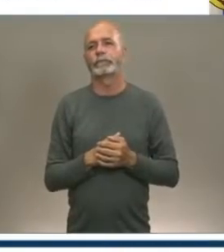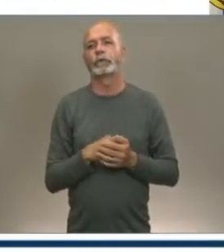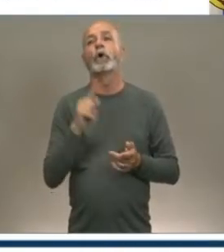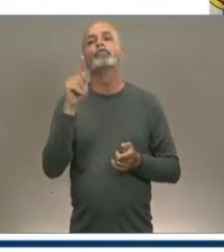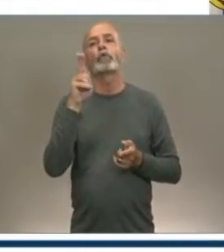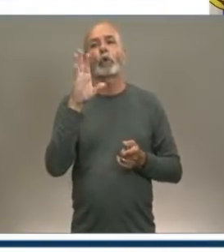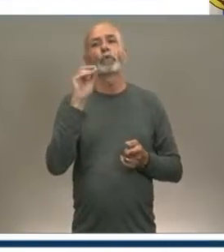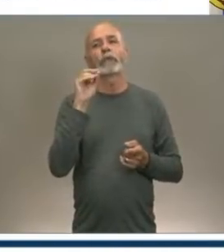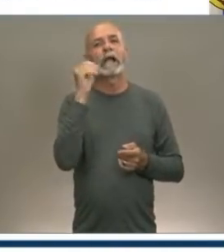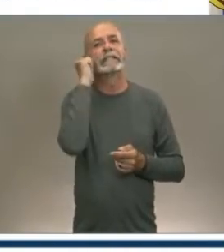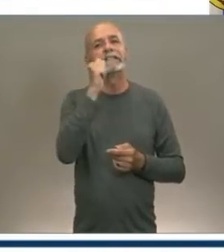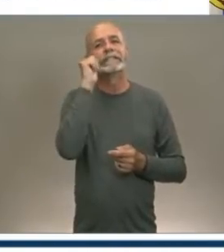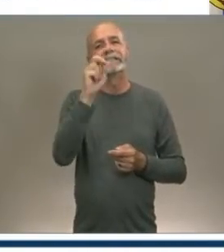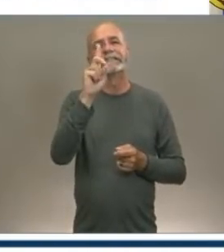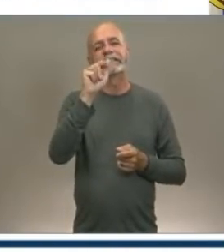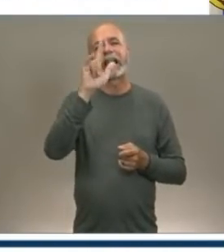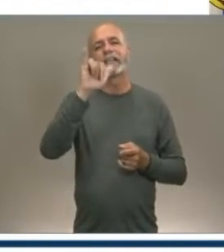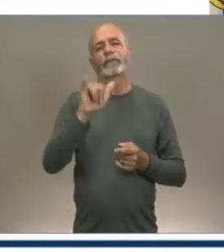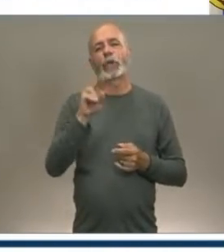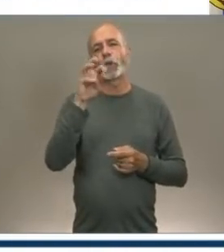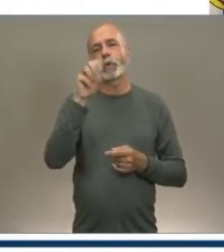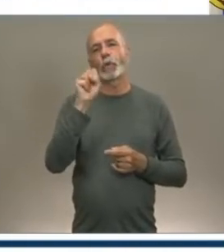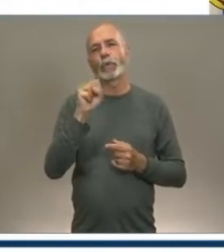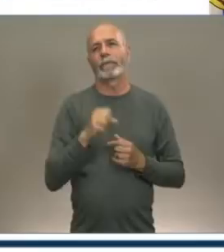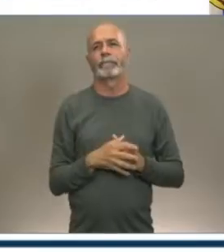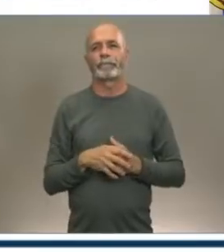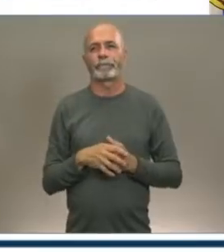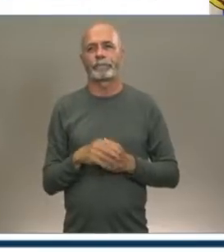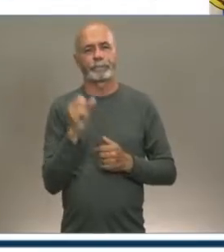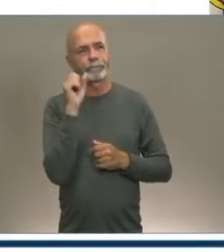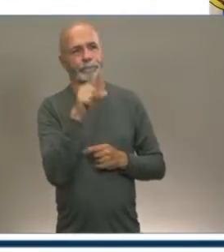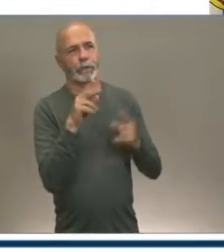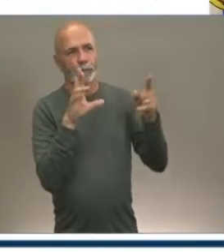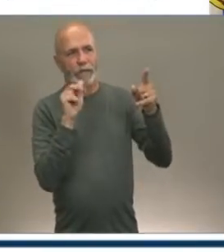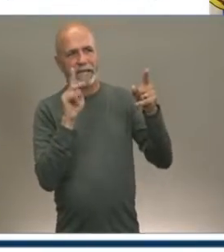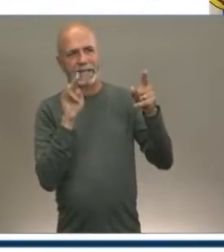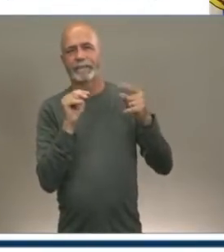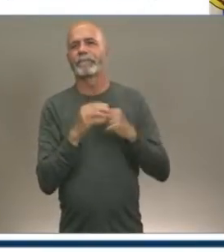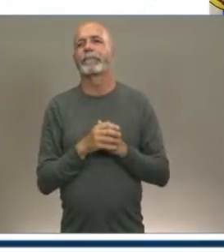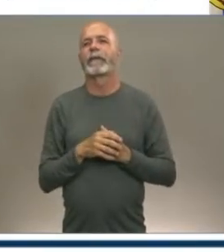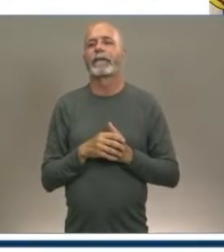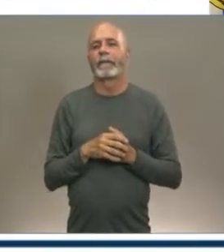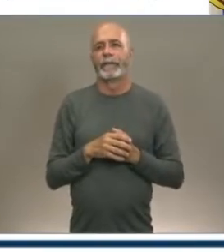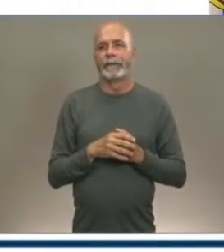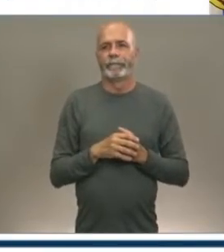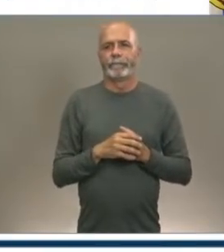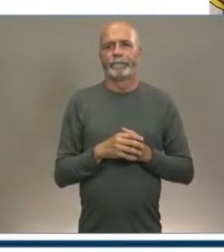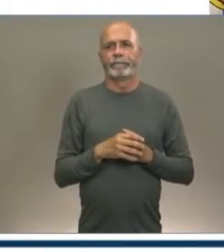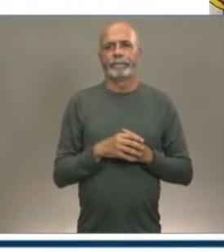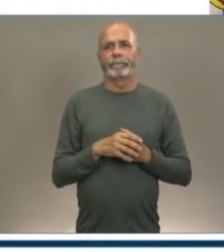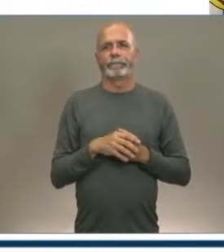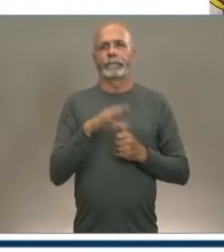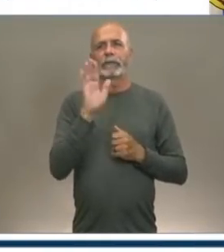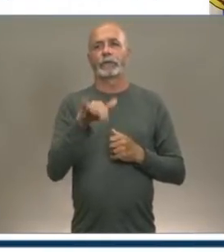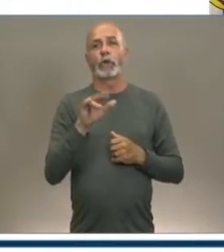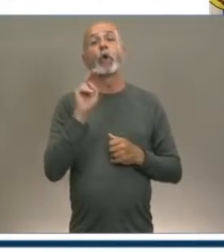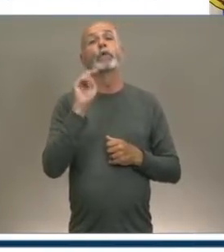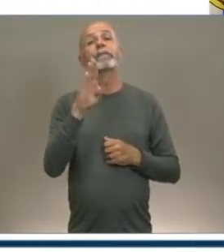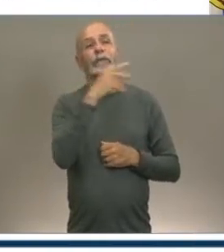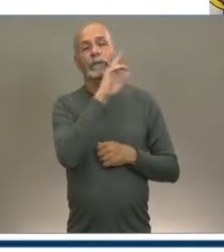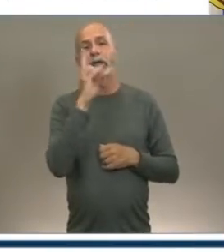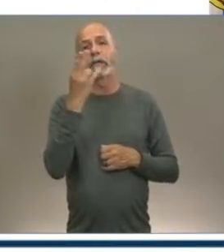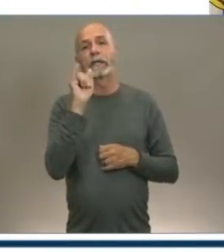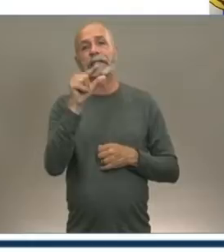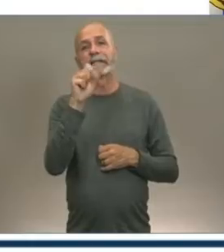this is for the Premier, I believe. New Brunswick Premier Blaine Higgs has said he's confident about moving through phases based on benchmarks and